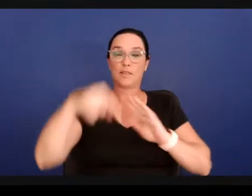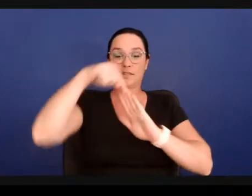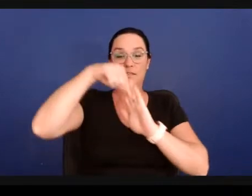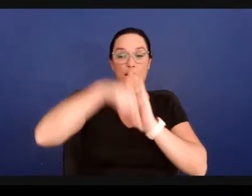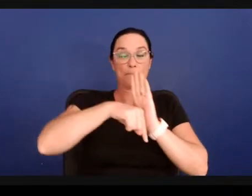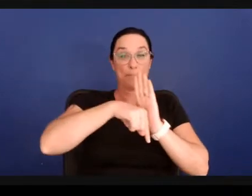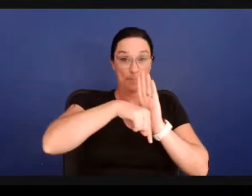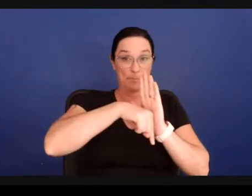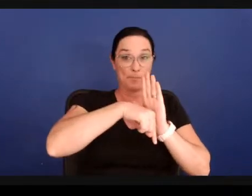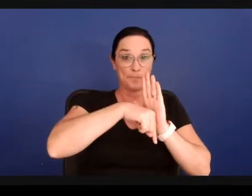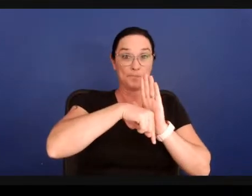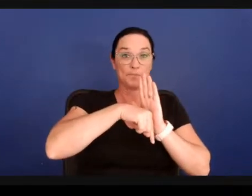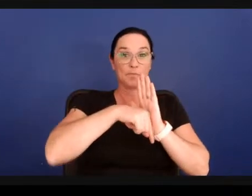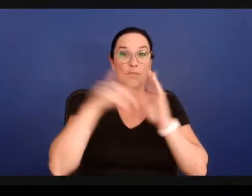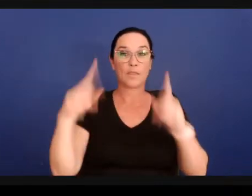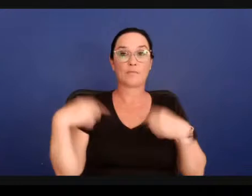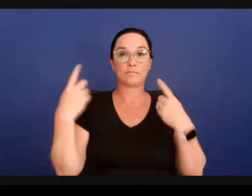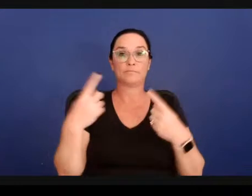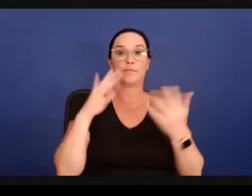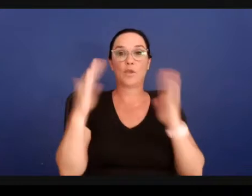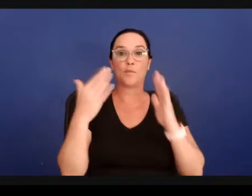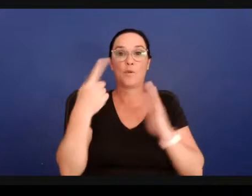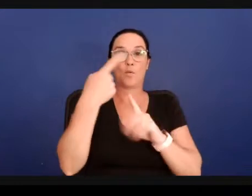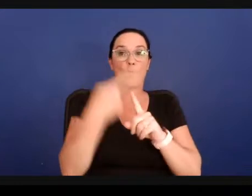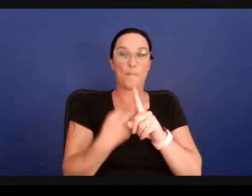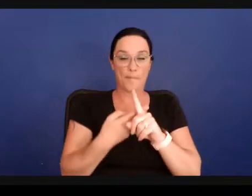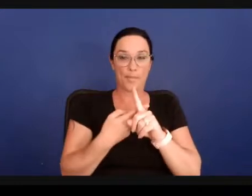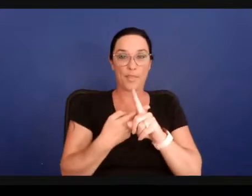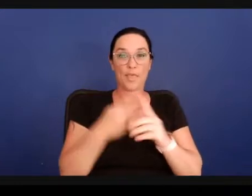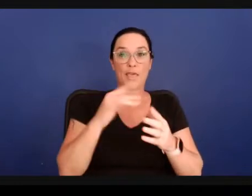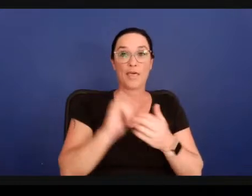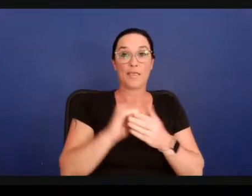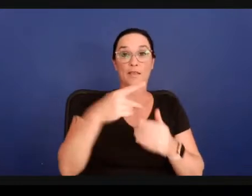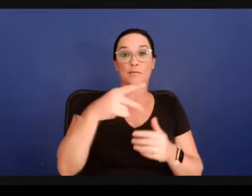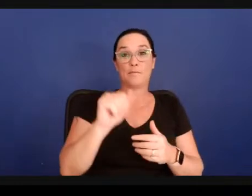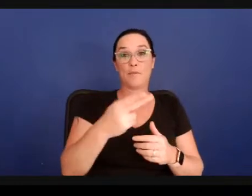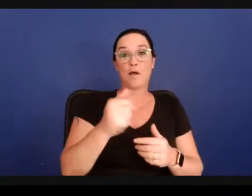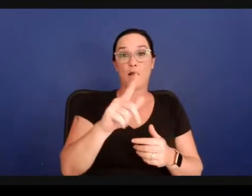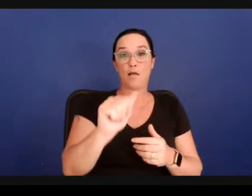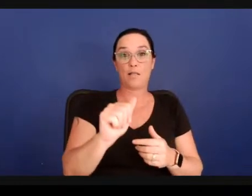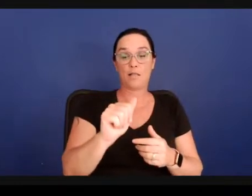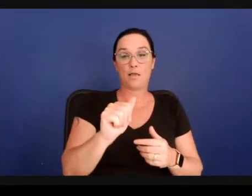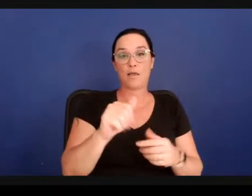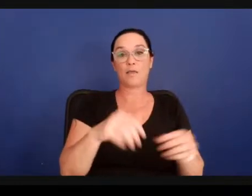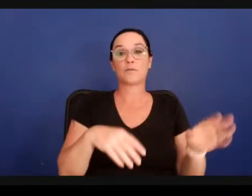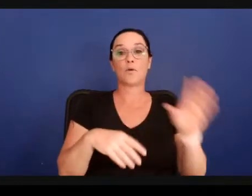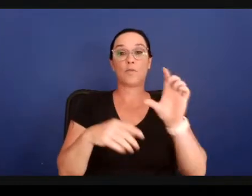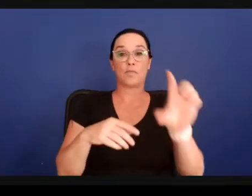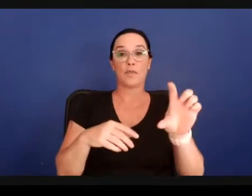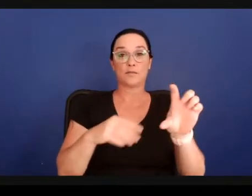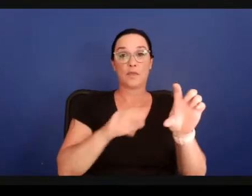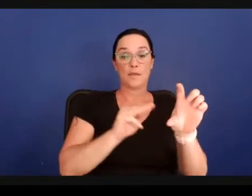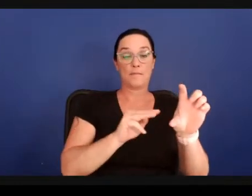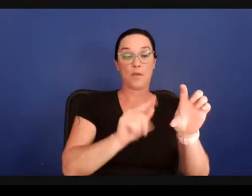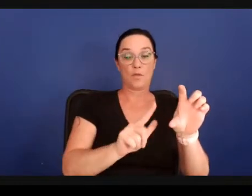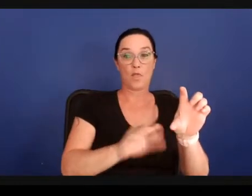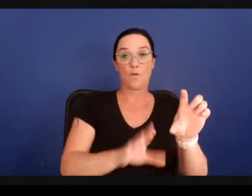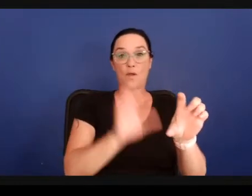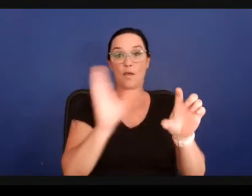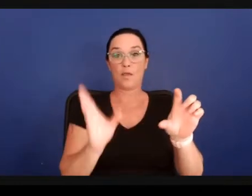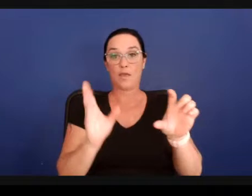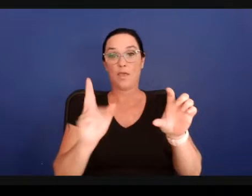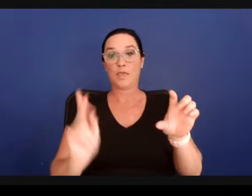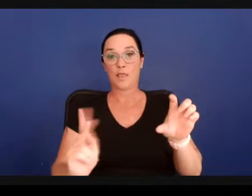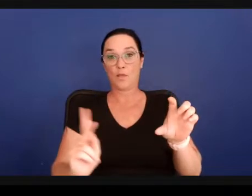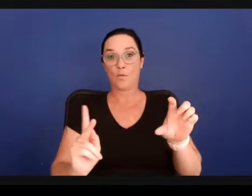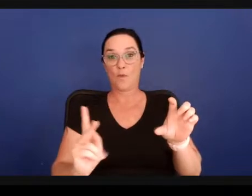month. There you see the Pahala cluster. This is the Mauna Loa patch there. This is a Kilauea patch. Here's a